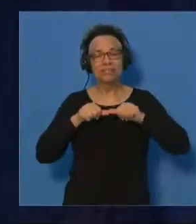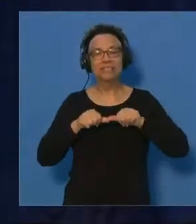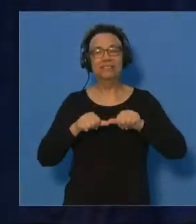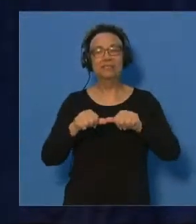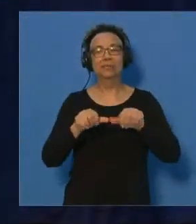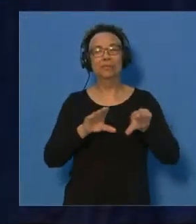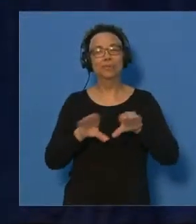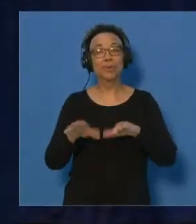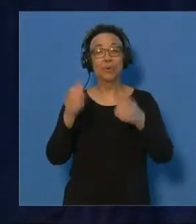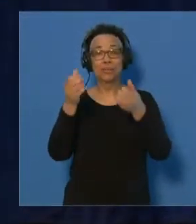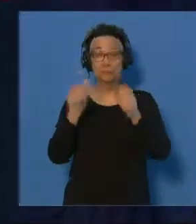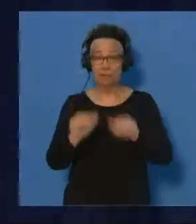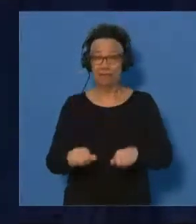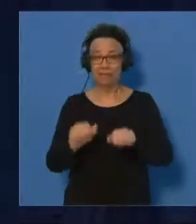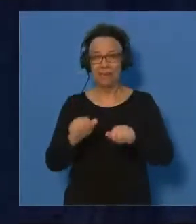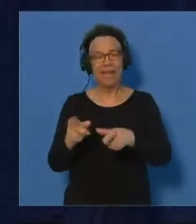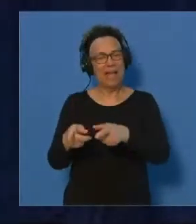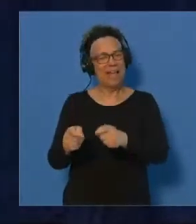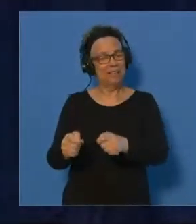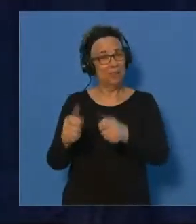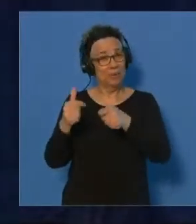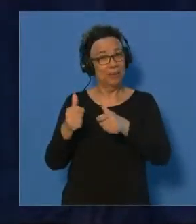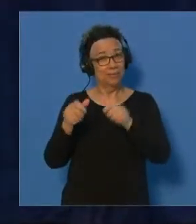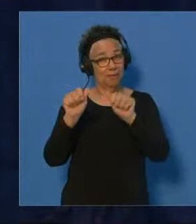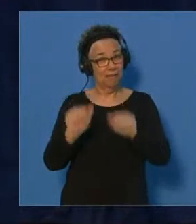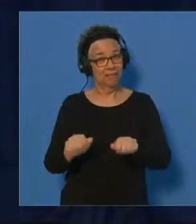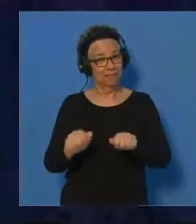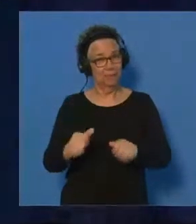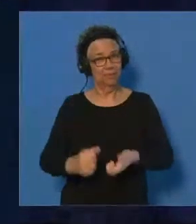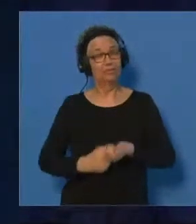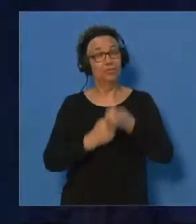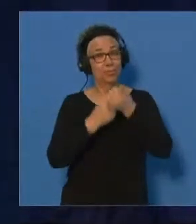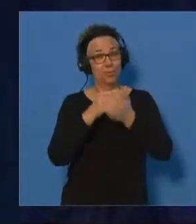that we can as quickly as we can to support you.